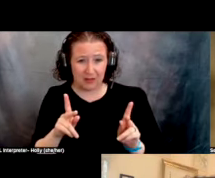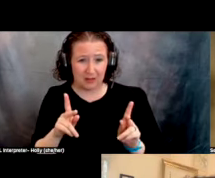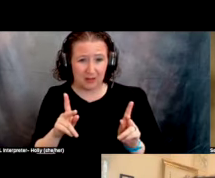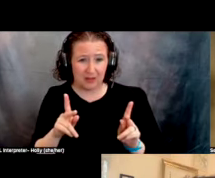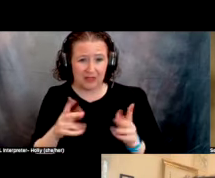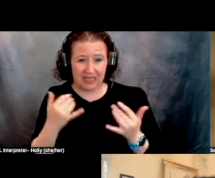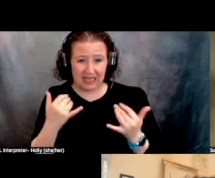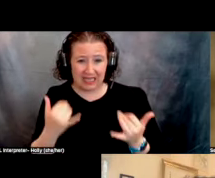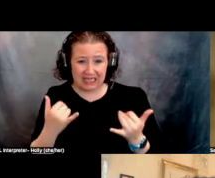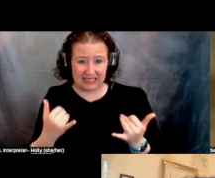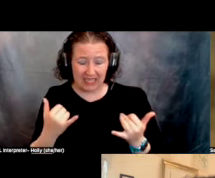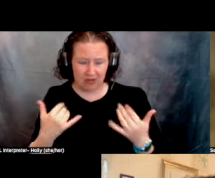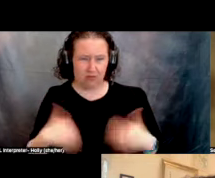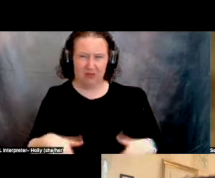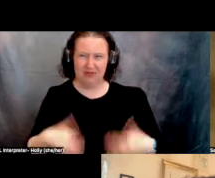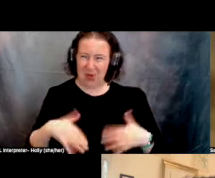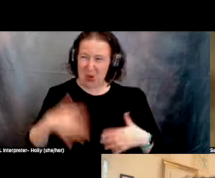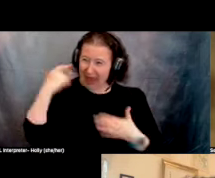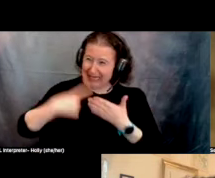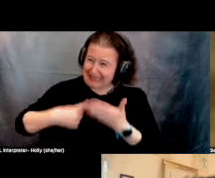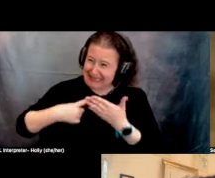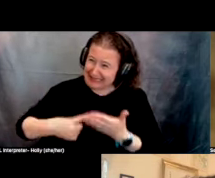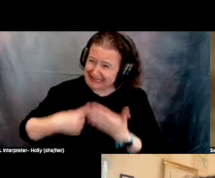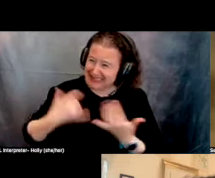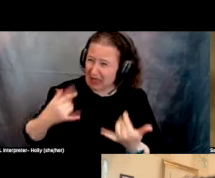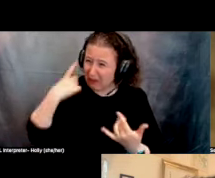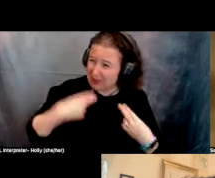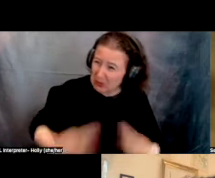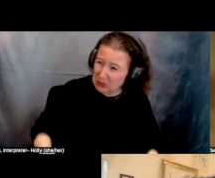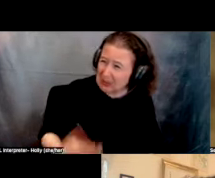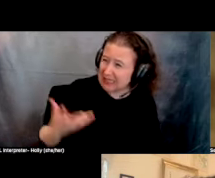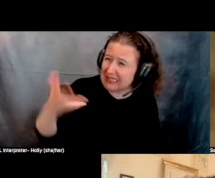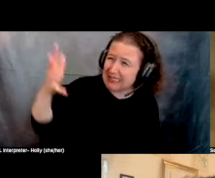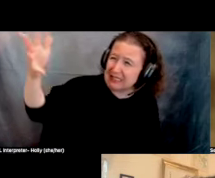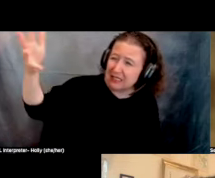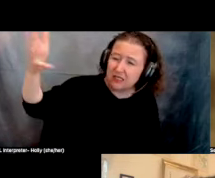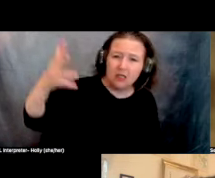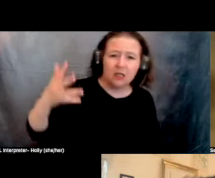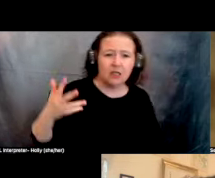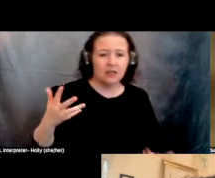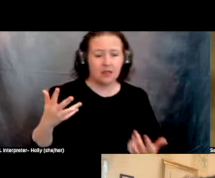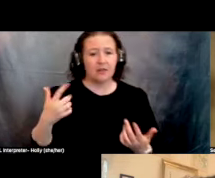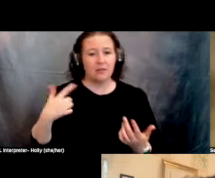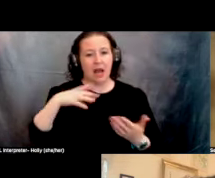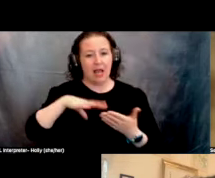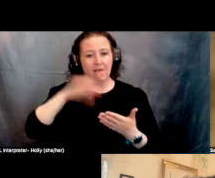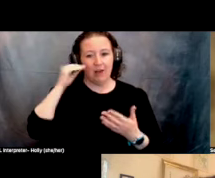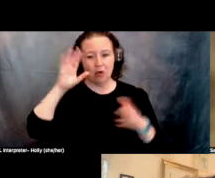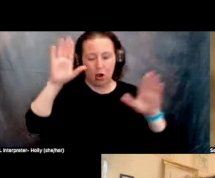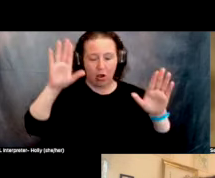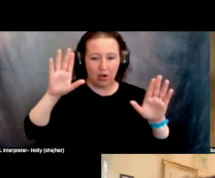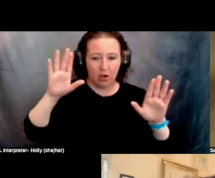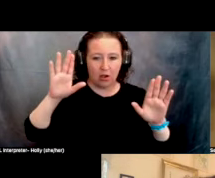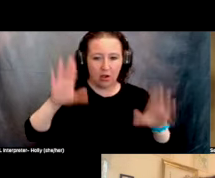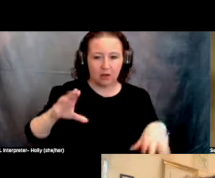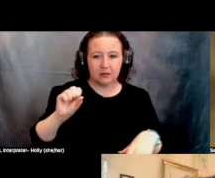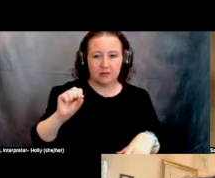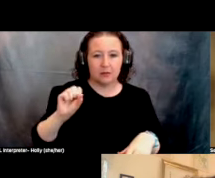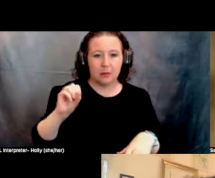even up for debate when it comes to being a human. But I recently found a great source, I'll put it in the chat, is